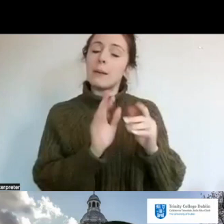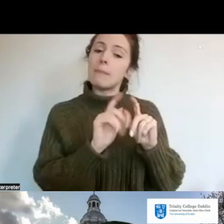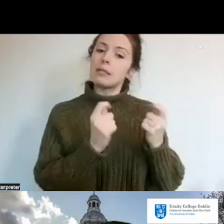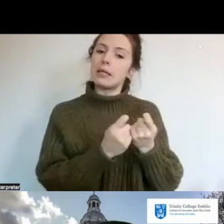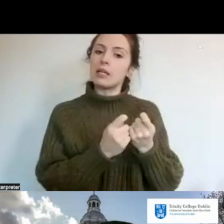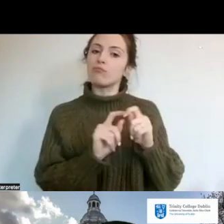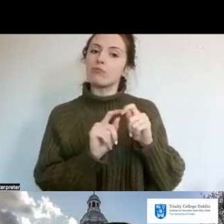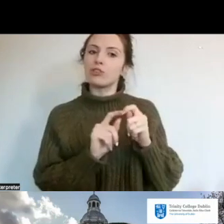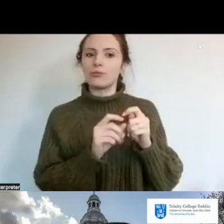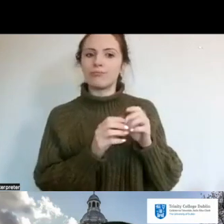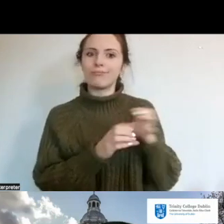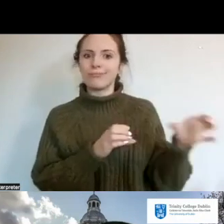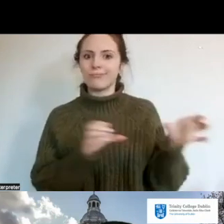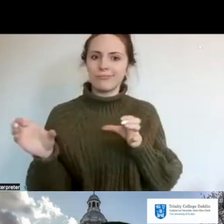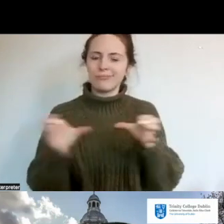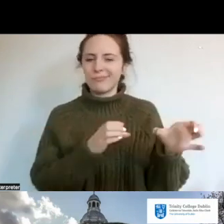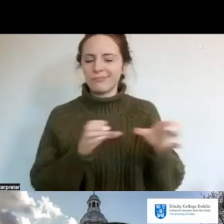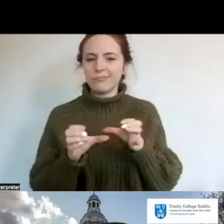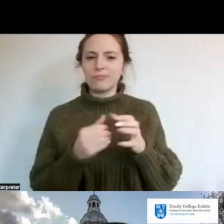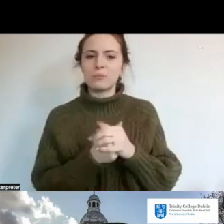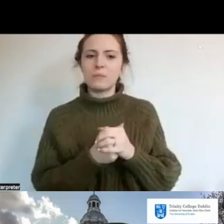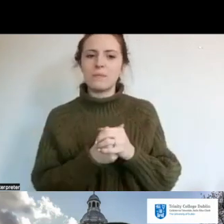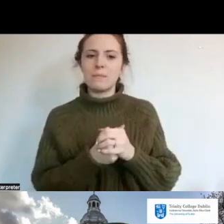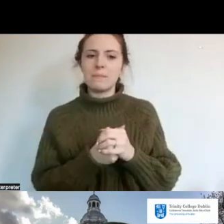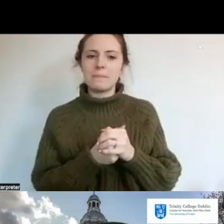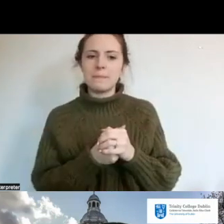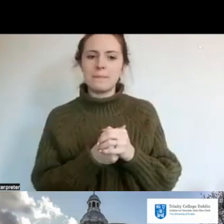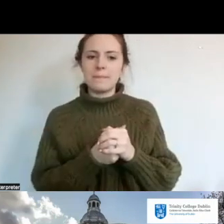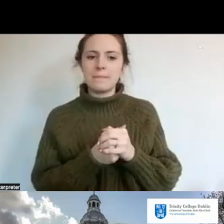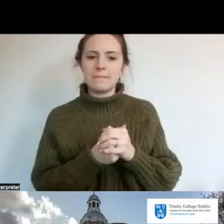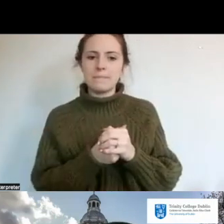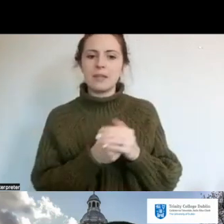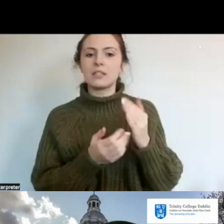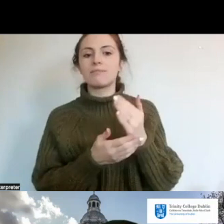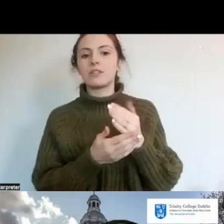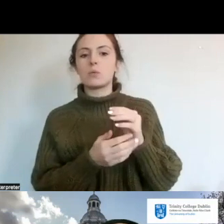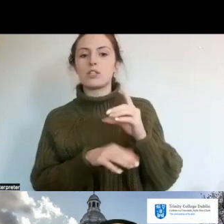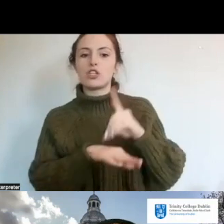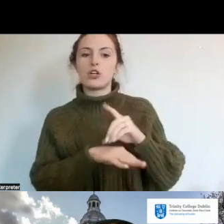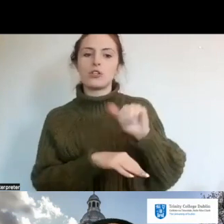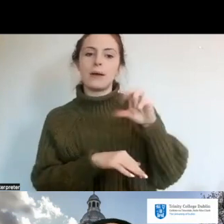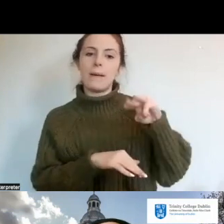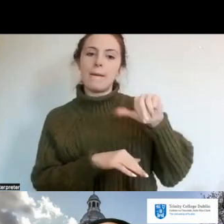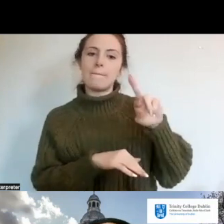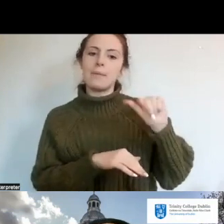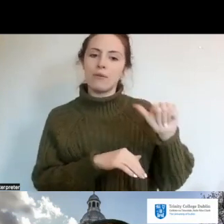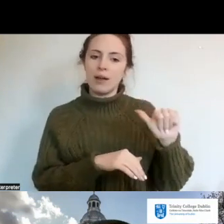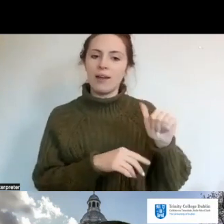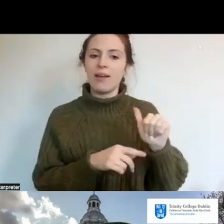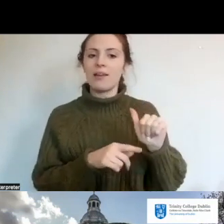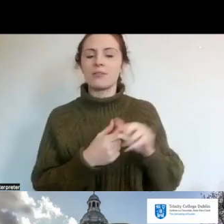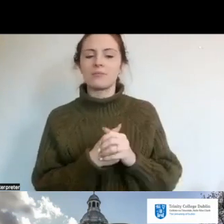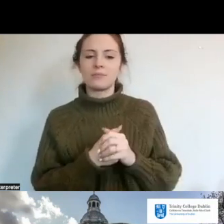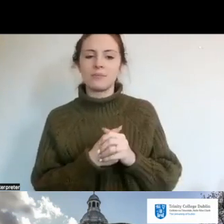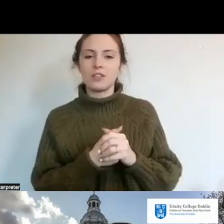and we acknowledge the work of Dr. Amara Nasir and also Ms. Aideen Foden in bringing this board during